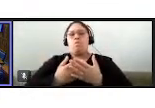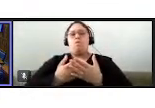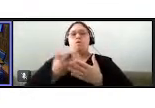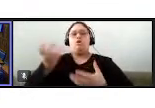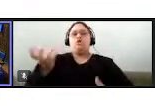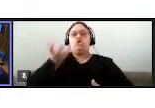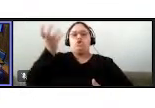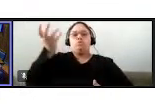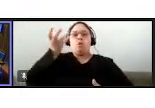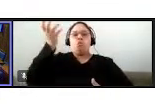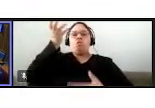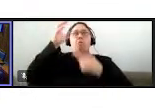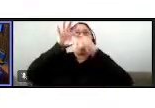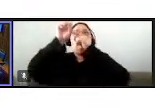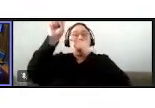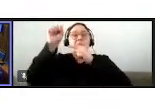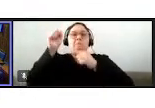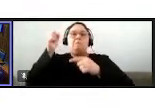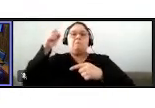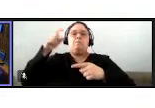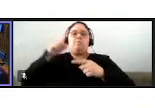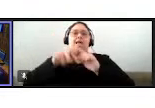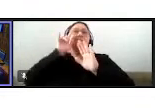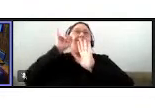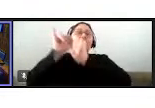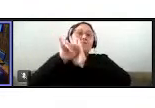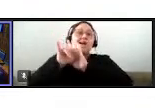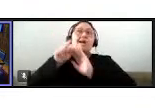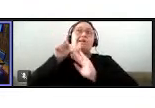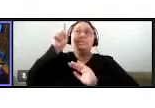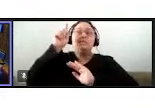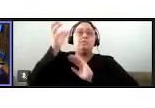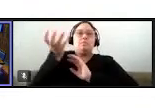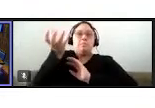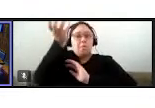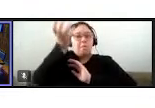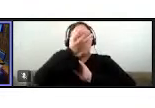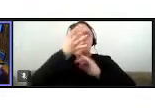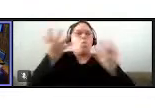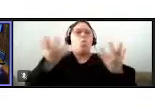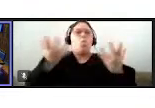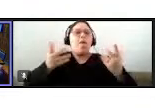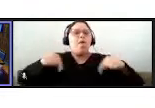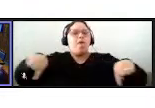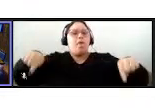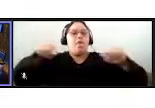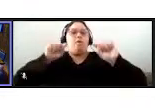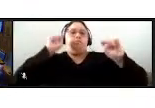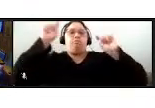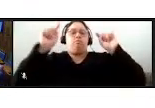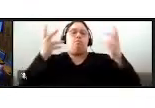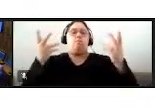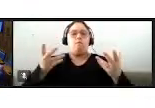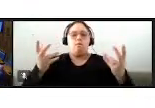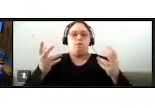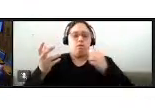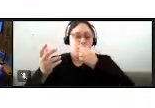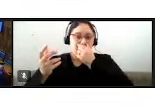detectors, identification of those detectors in terms of their zones. So it's,